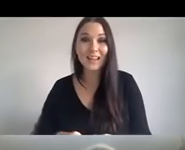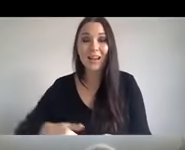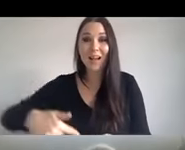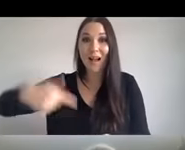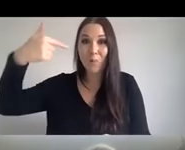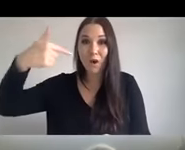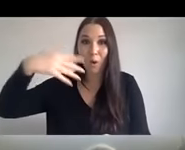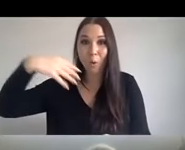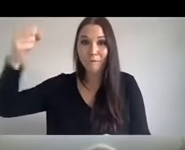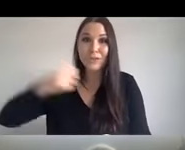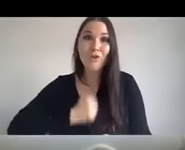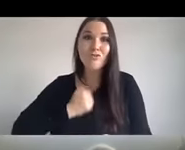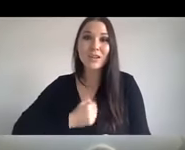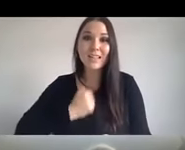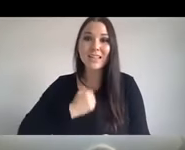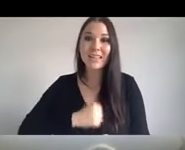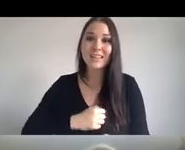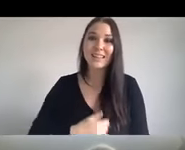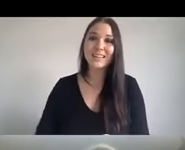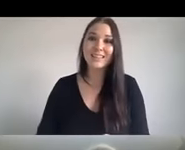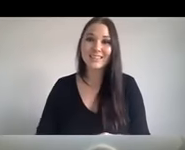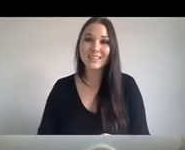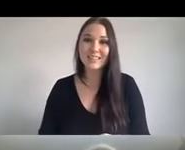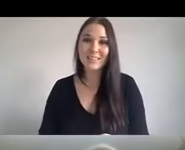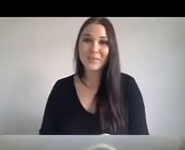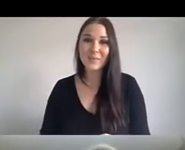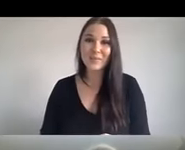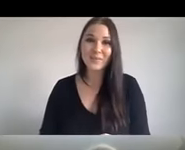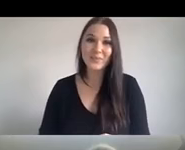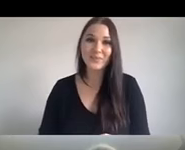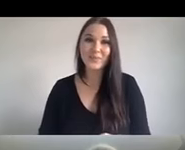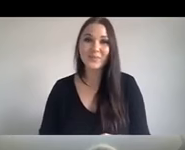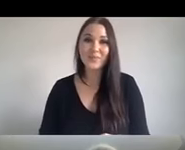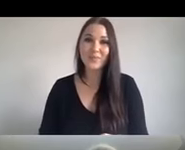Sorry, I had to reconnect. Sorry. No My name is Stefan.